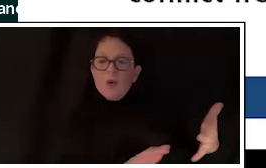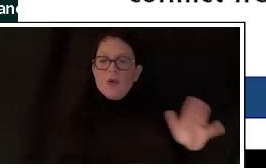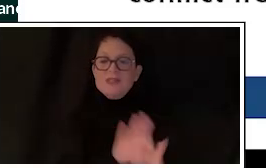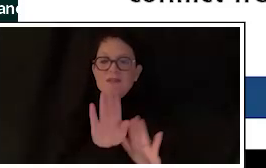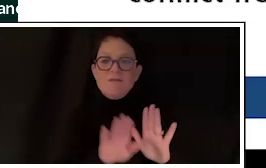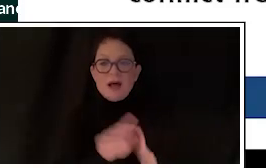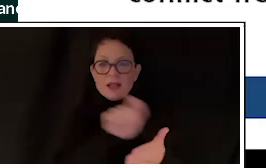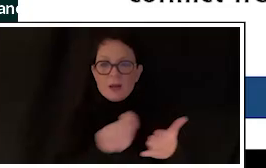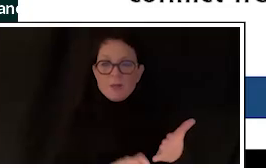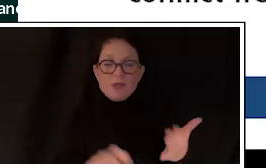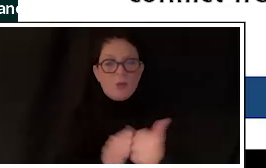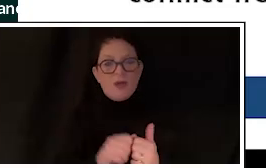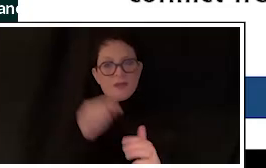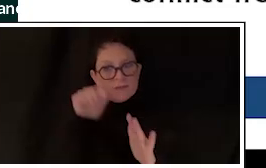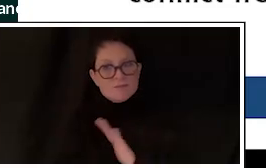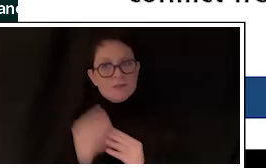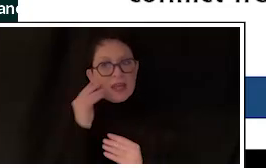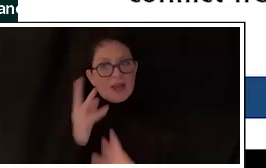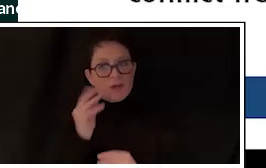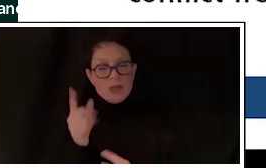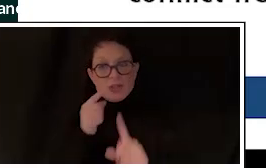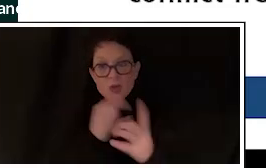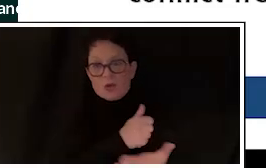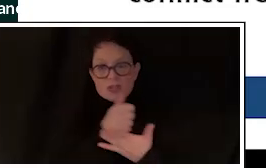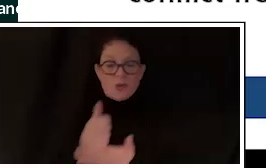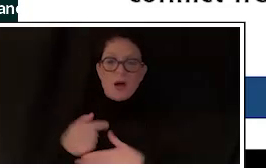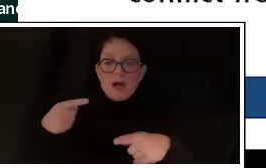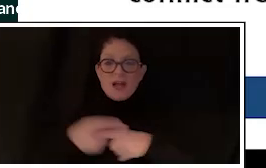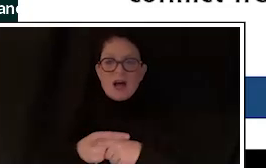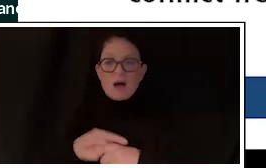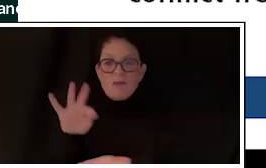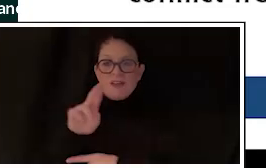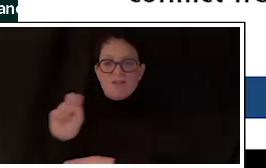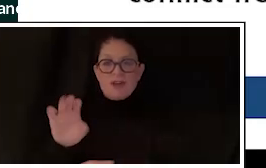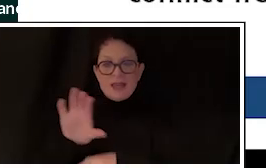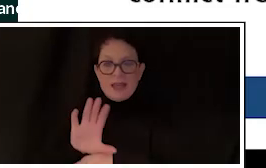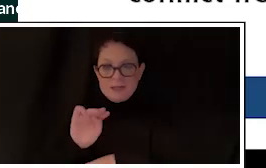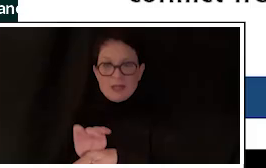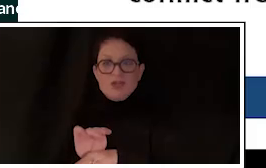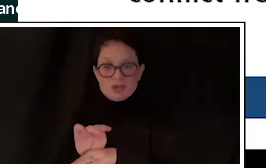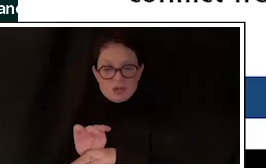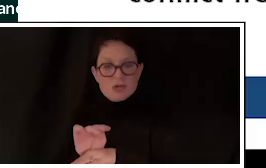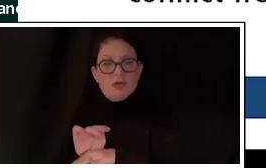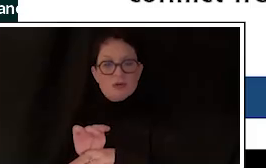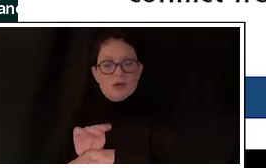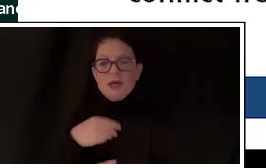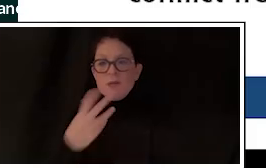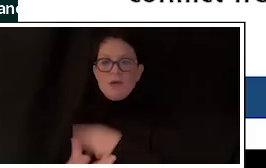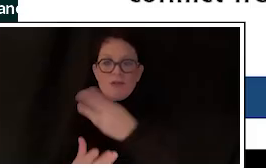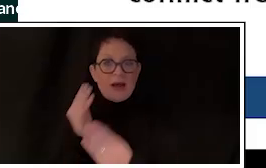with a lot of useful information in it. It's to help the conflict-free case managers